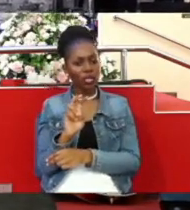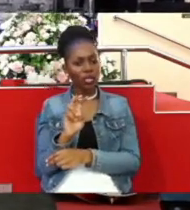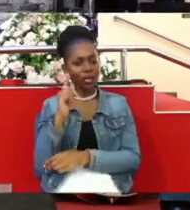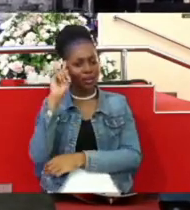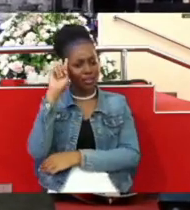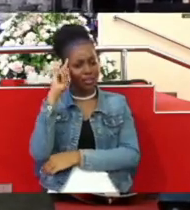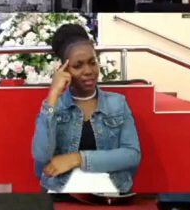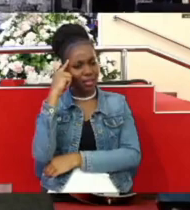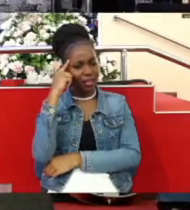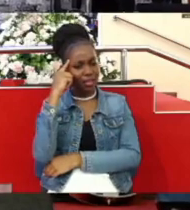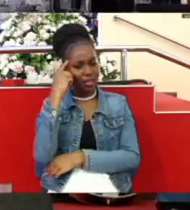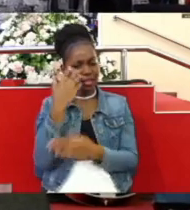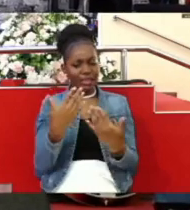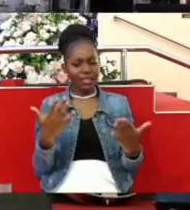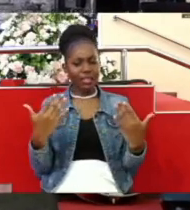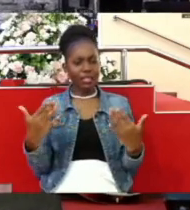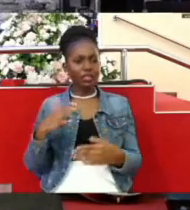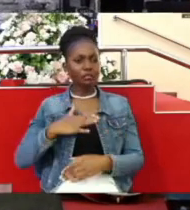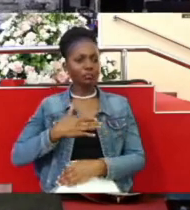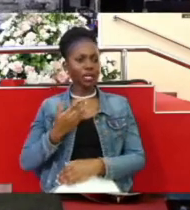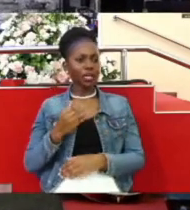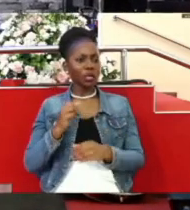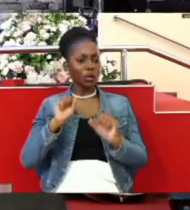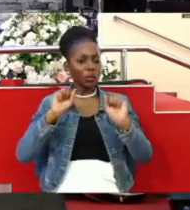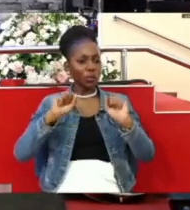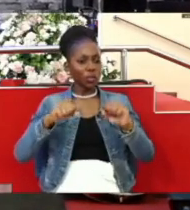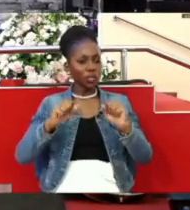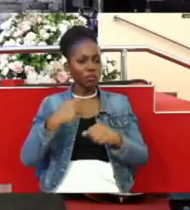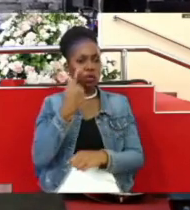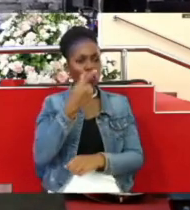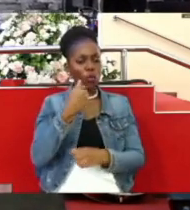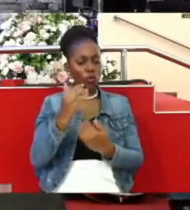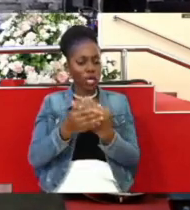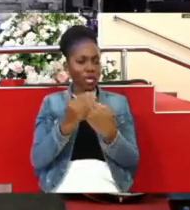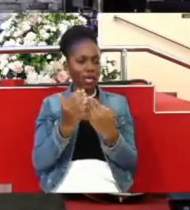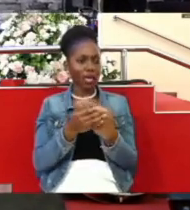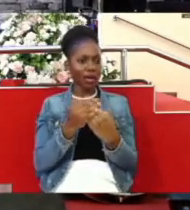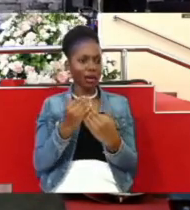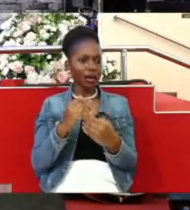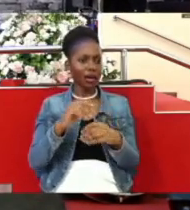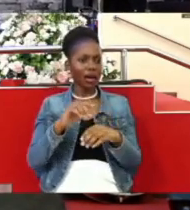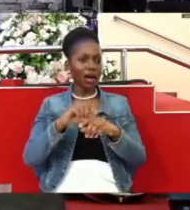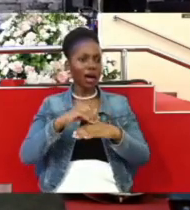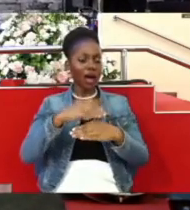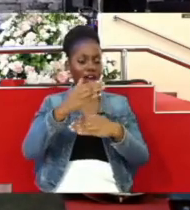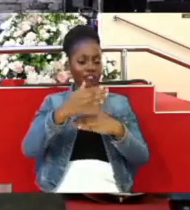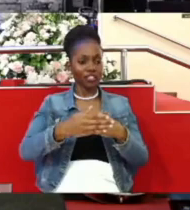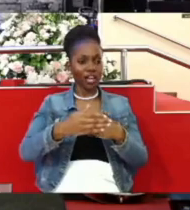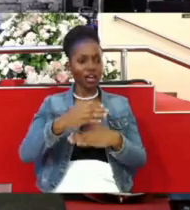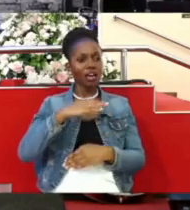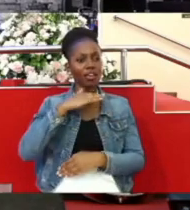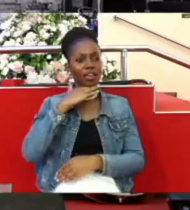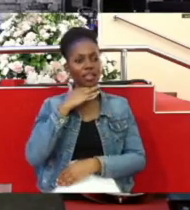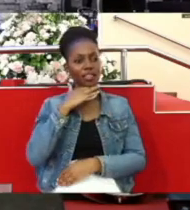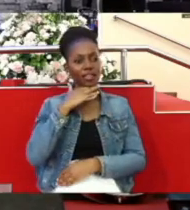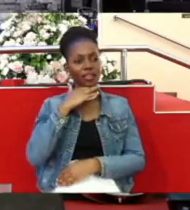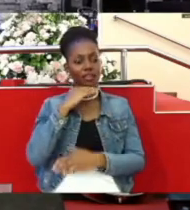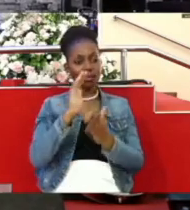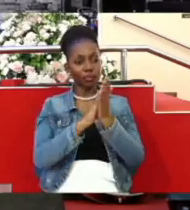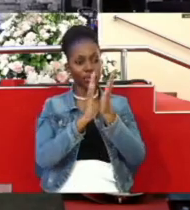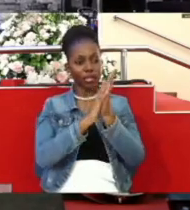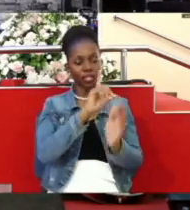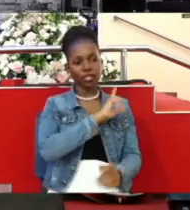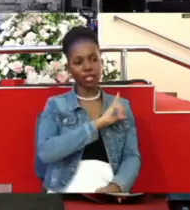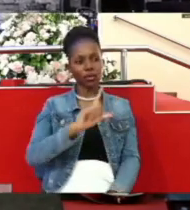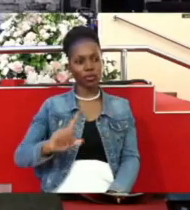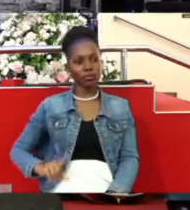imali nitaachia nani atakuwa nayo? Who will I leave this well? Bwana asifiwe. But I want to say